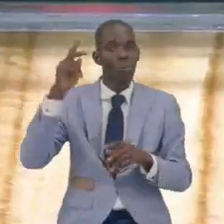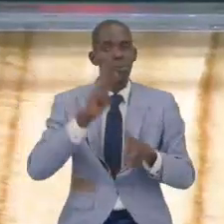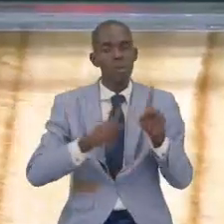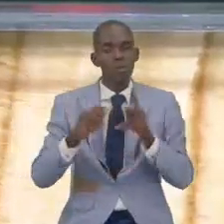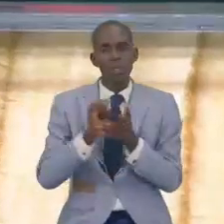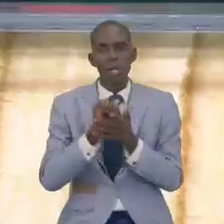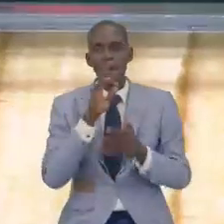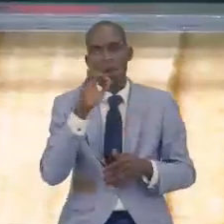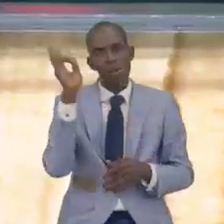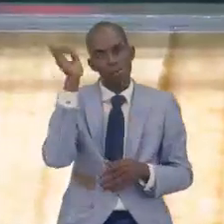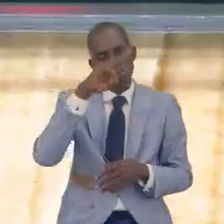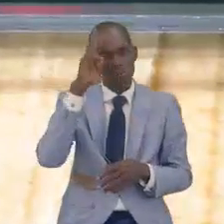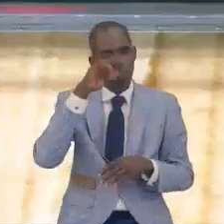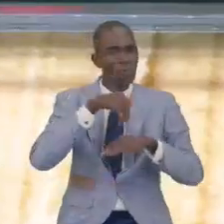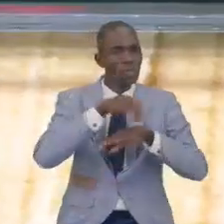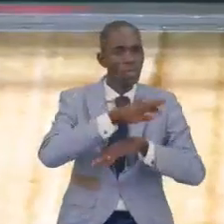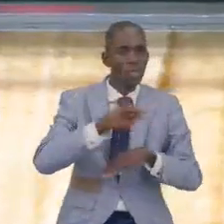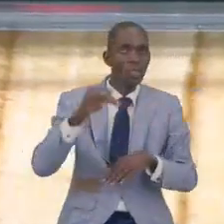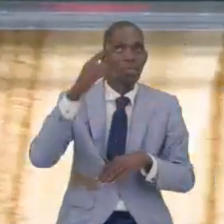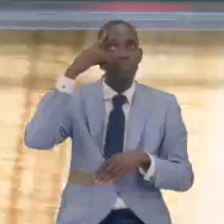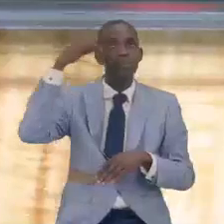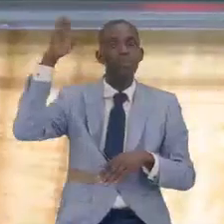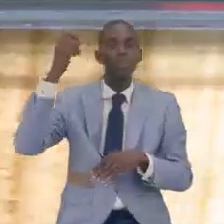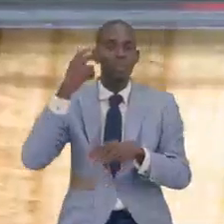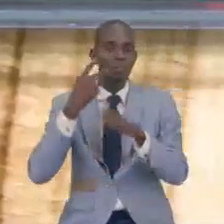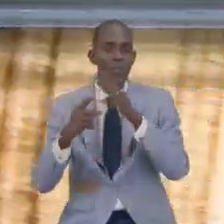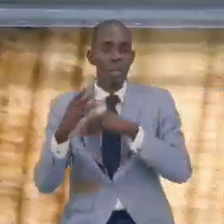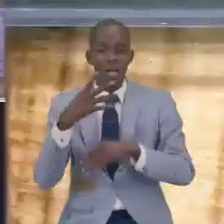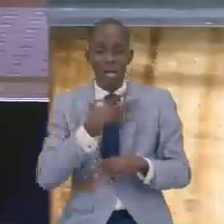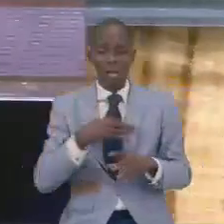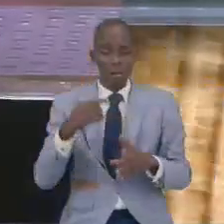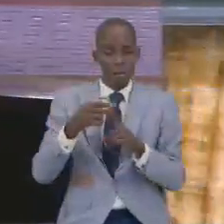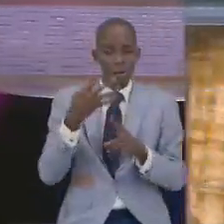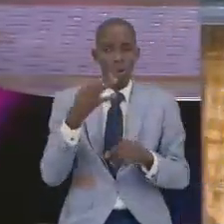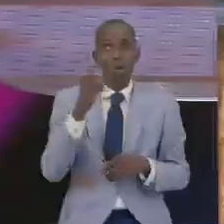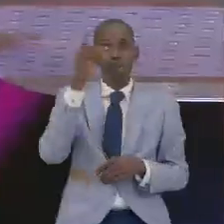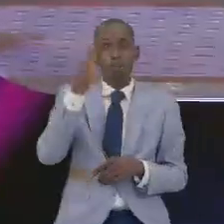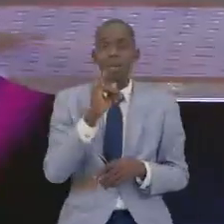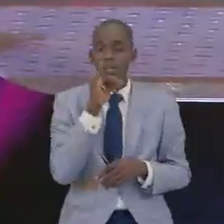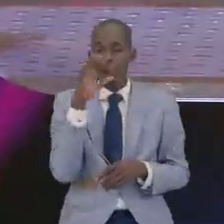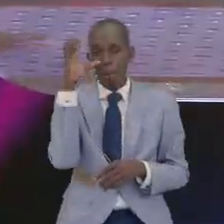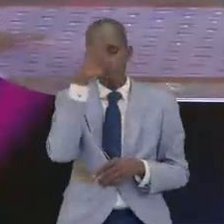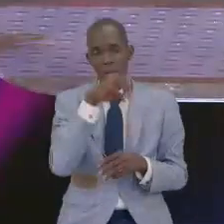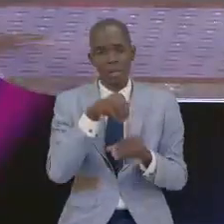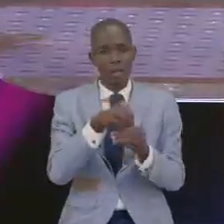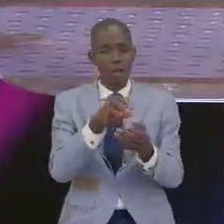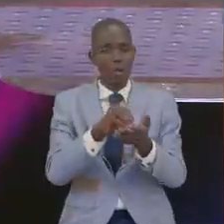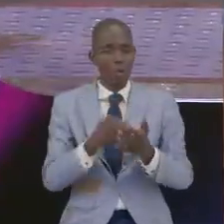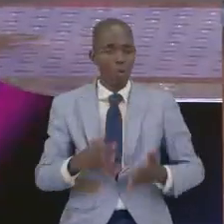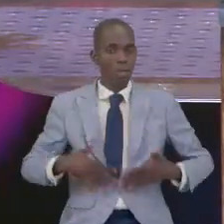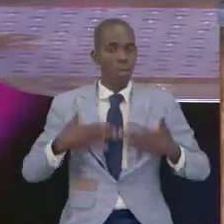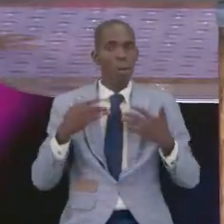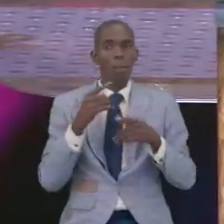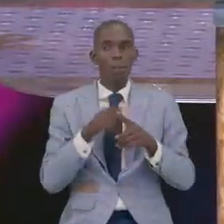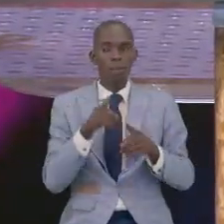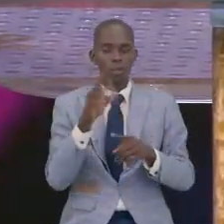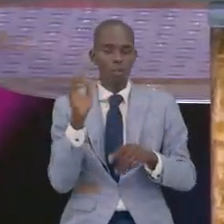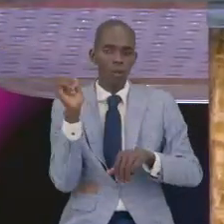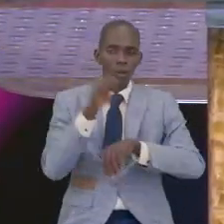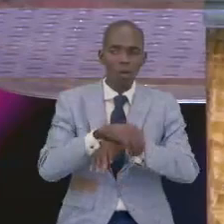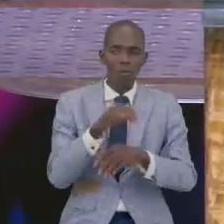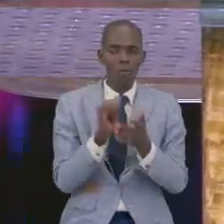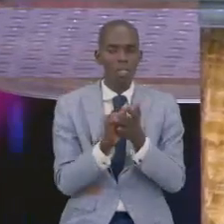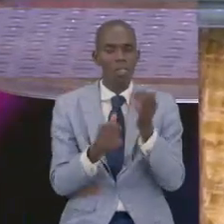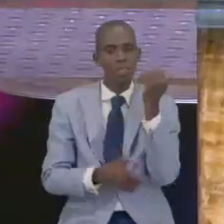only vision and dream now, and the word of God is missing in their lives. But you overcome that trial, you overcome that